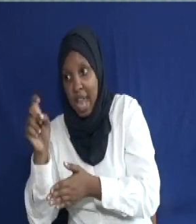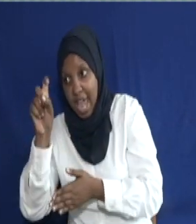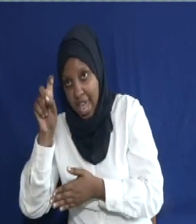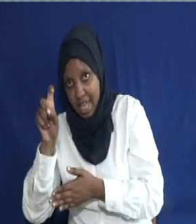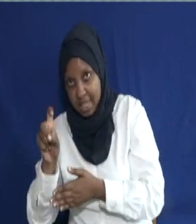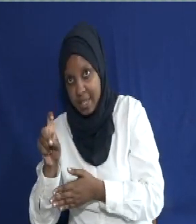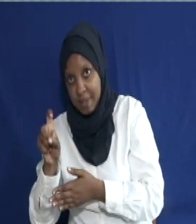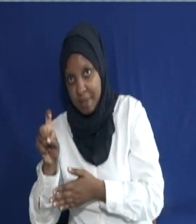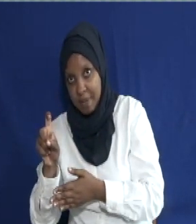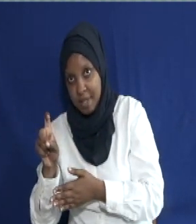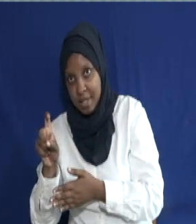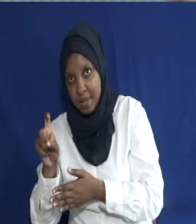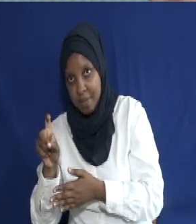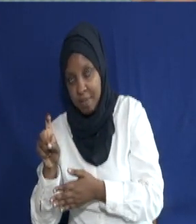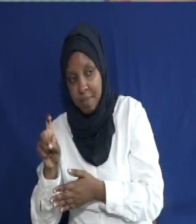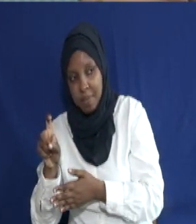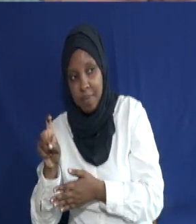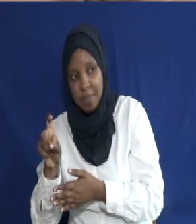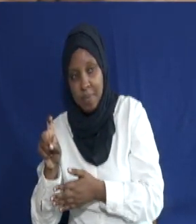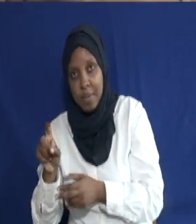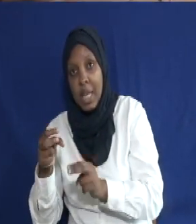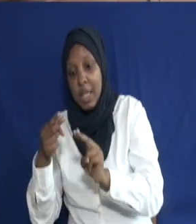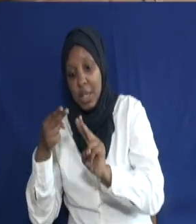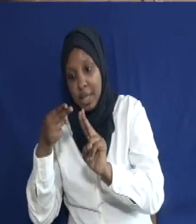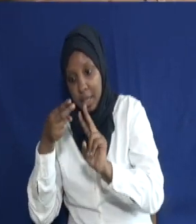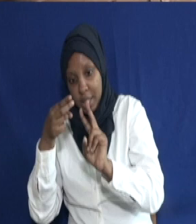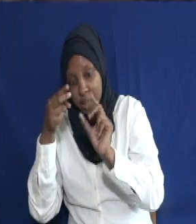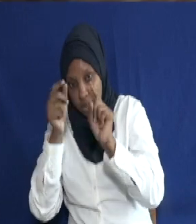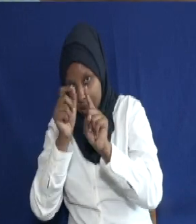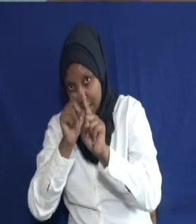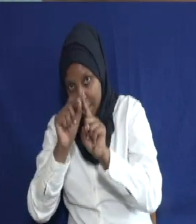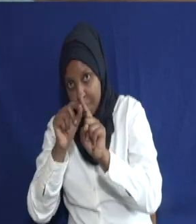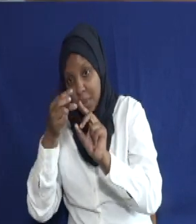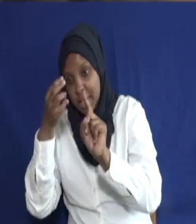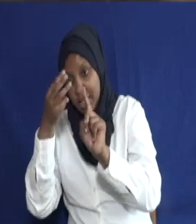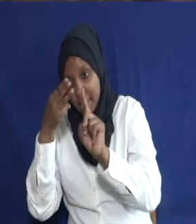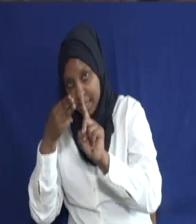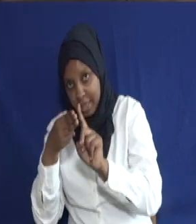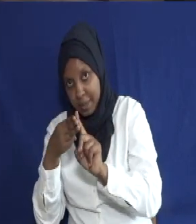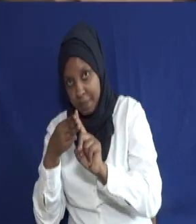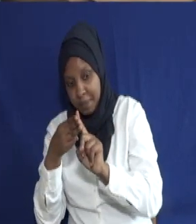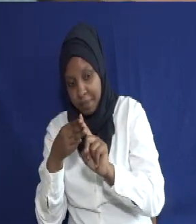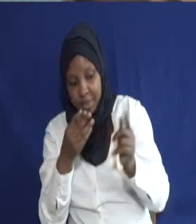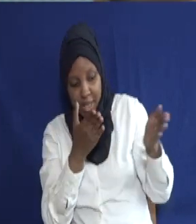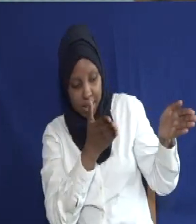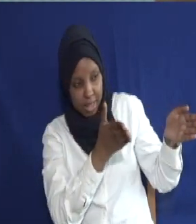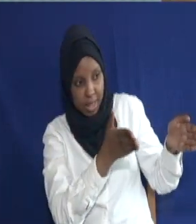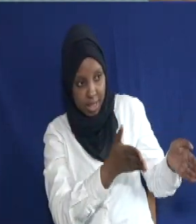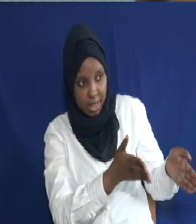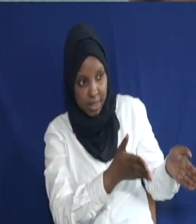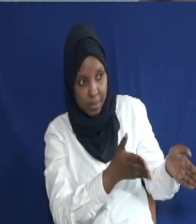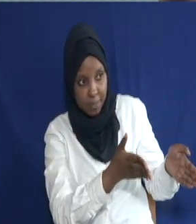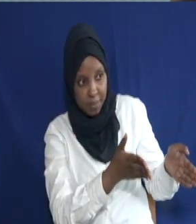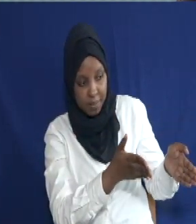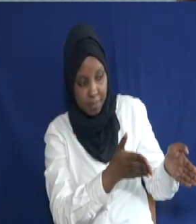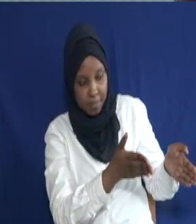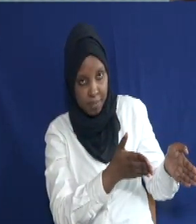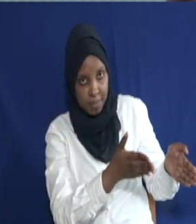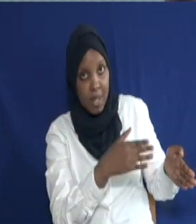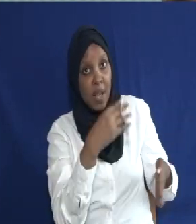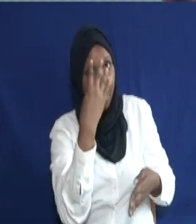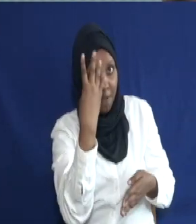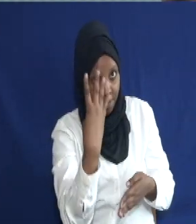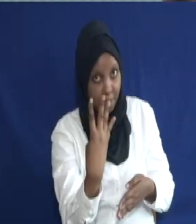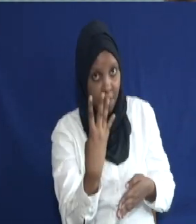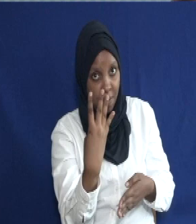x cubed. Very good. So when we compare, we see that here we have 4